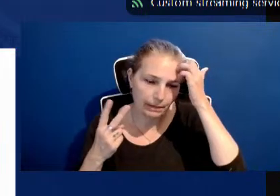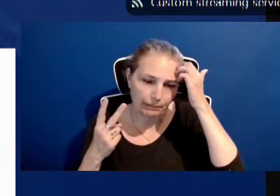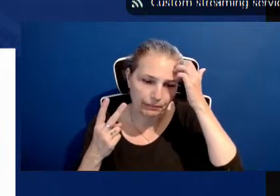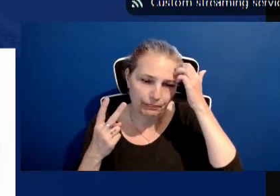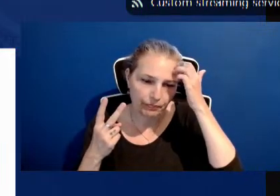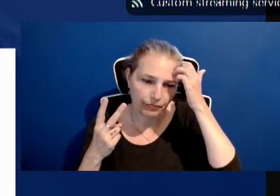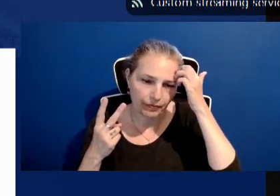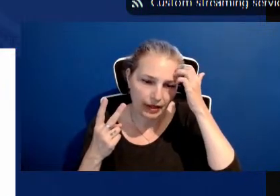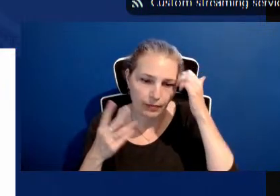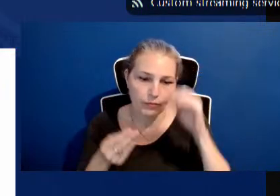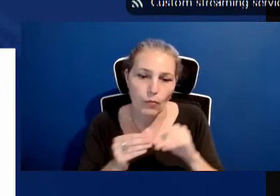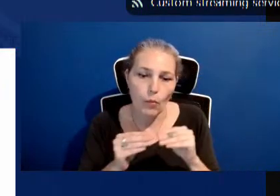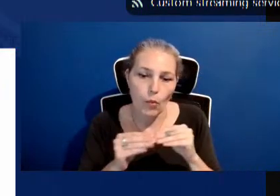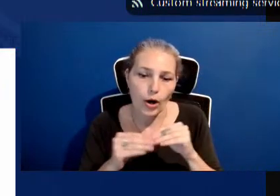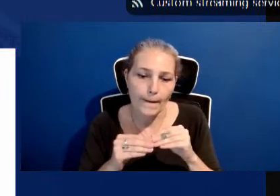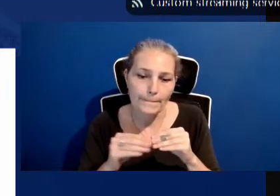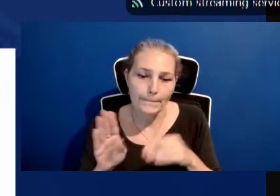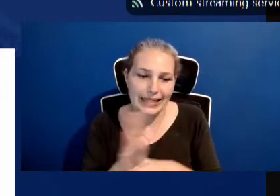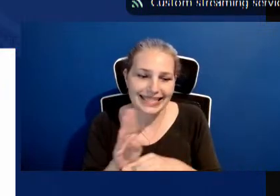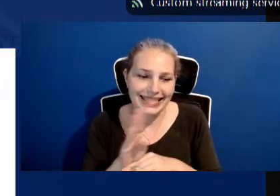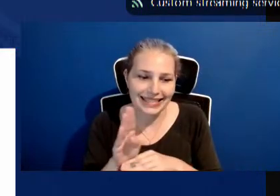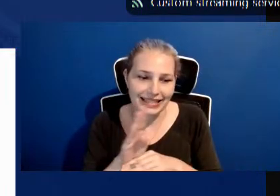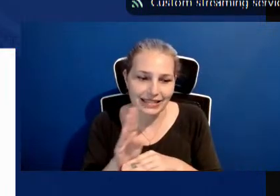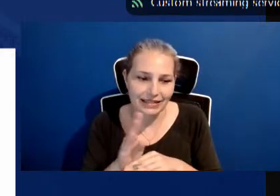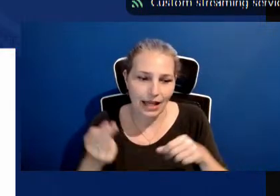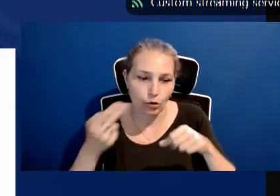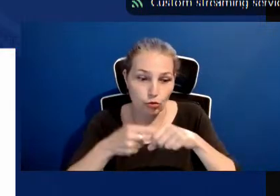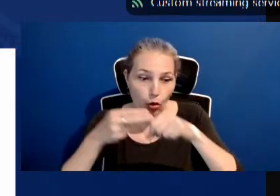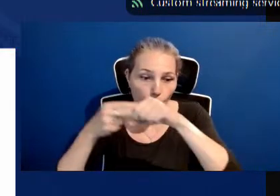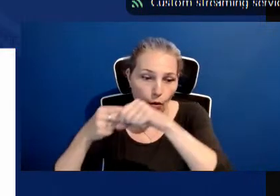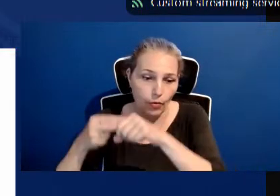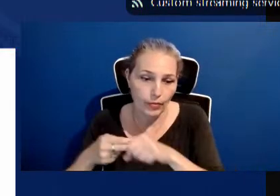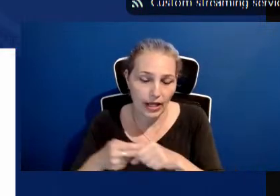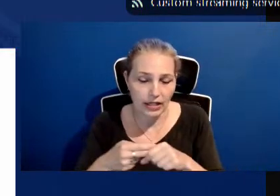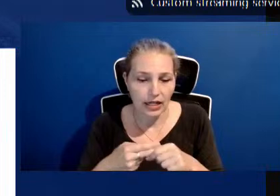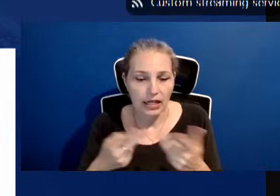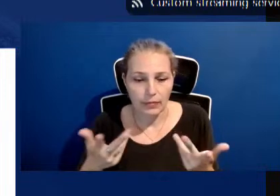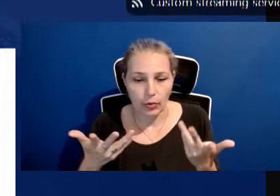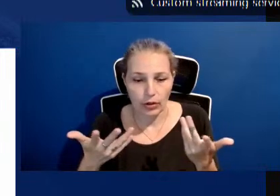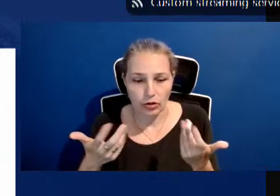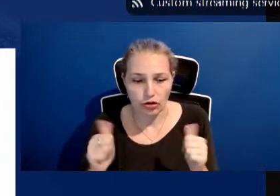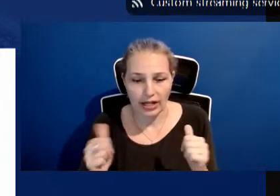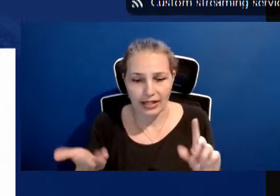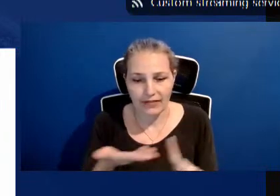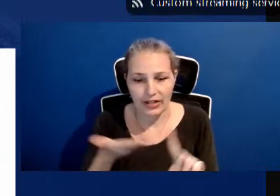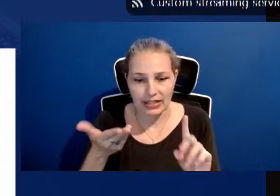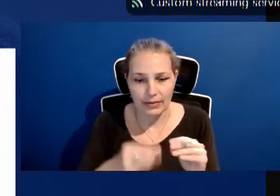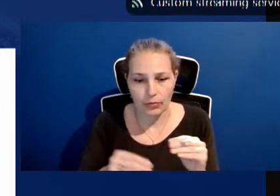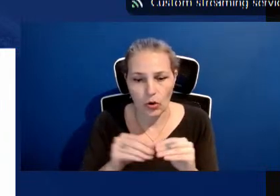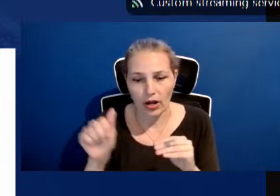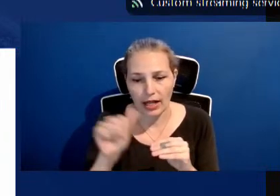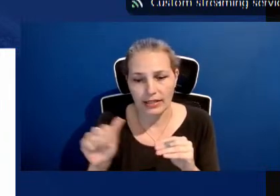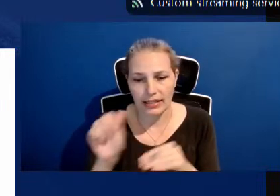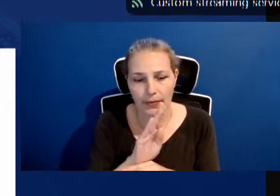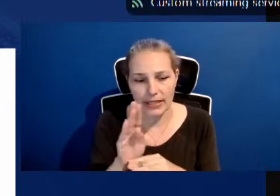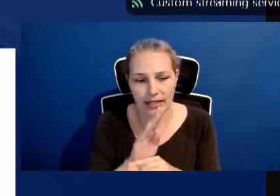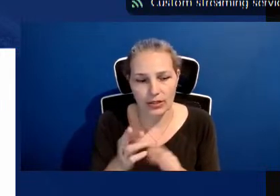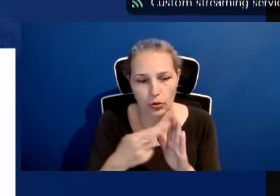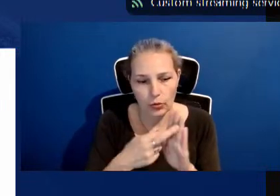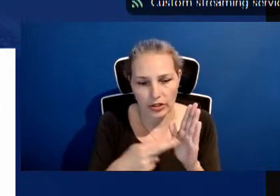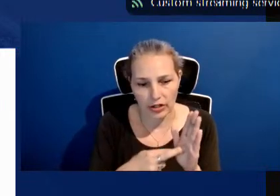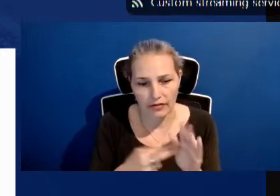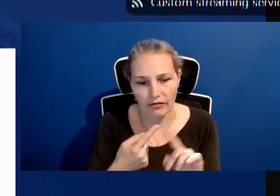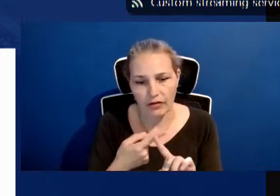we've seen an uptick on business enrollment, but we do want to get more Altadena businesses to sign up because we've had some from like Pasadena, from Sierra